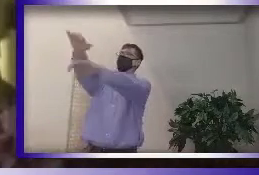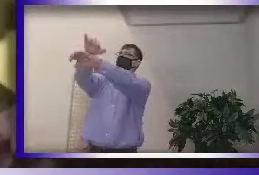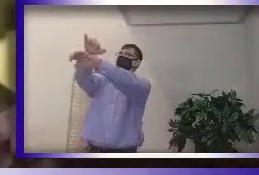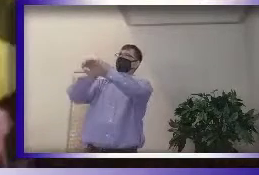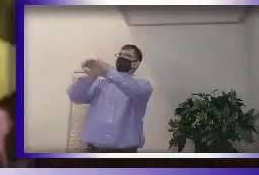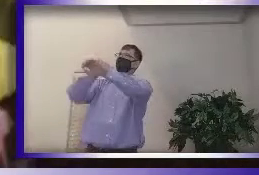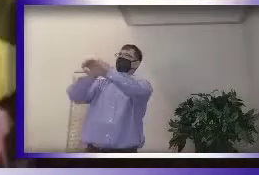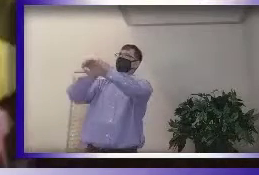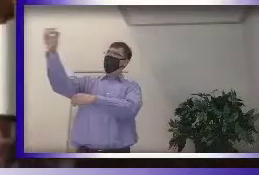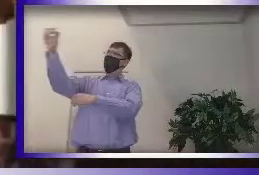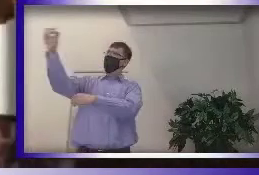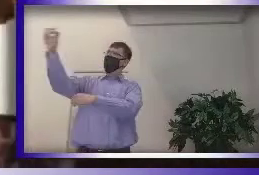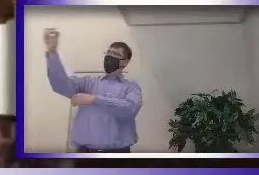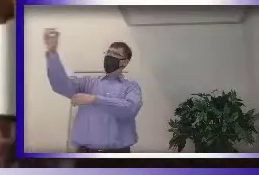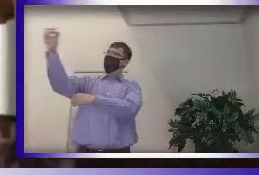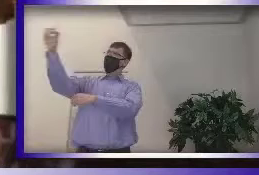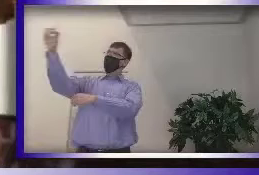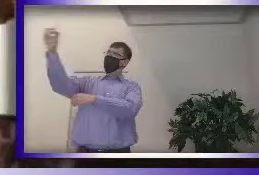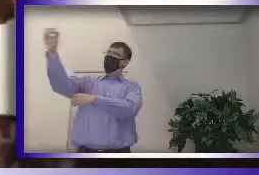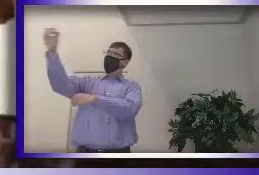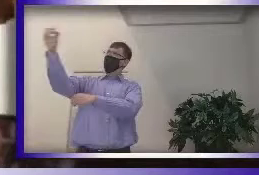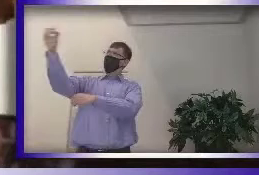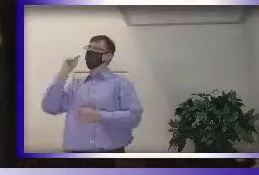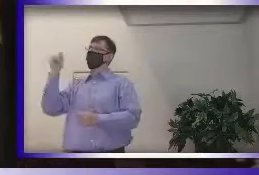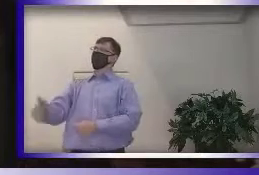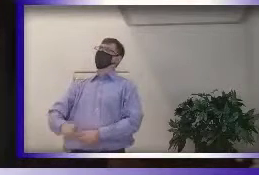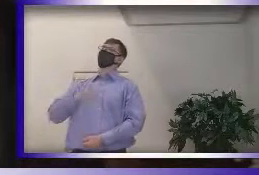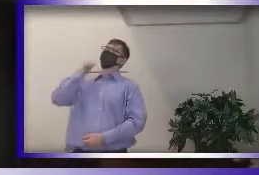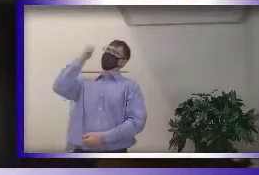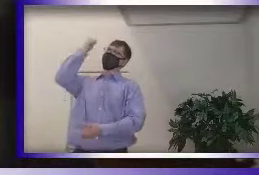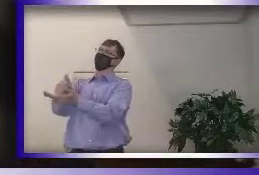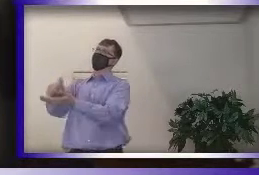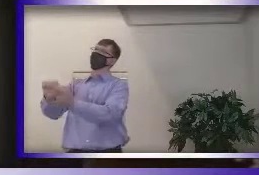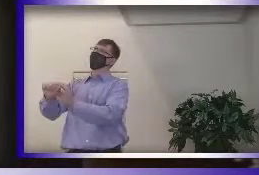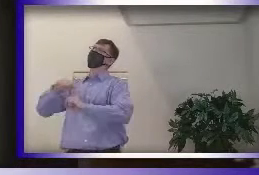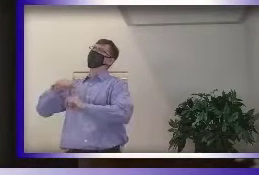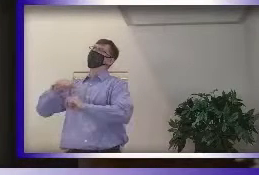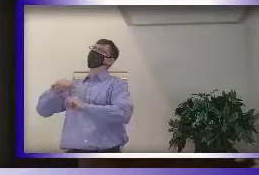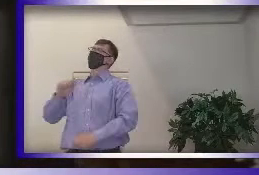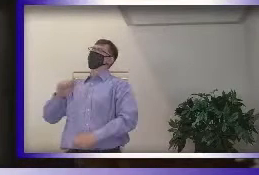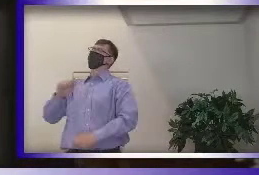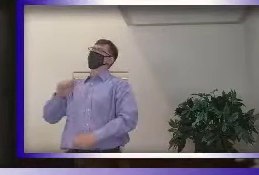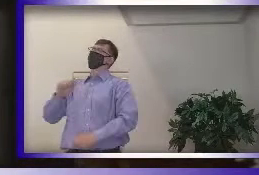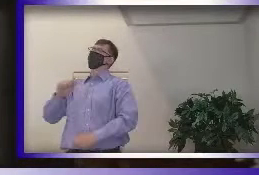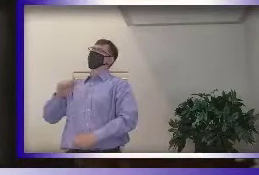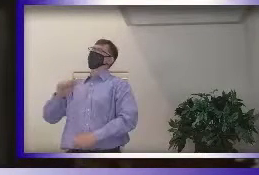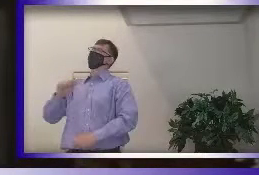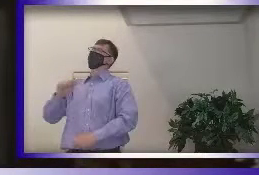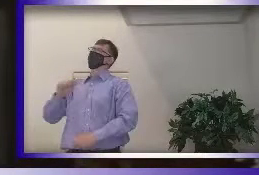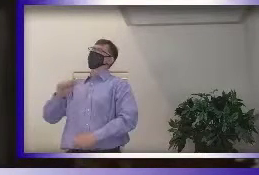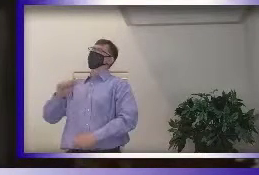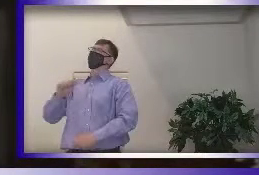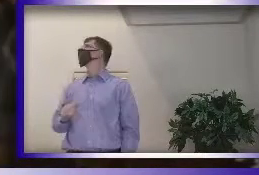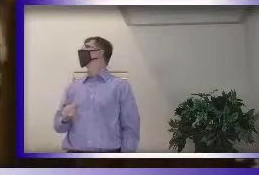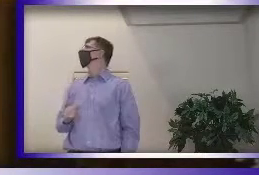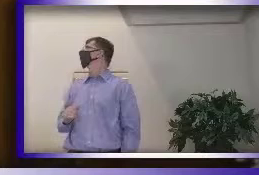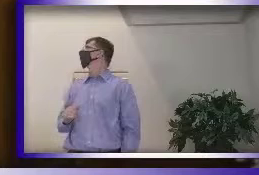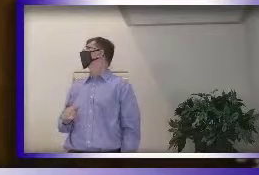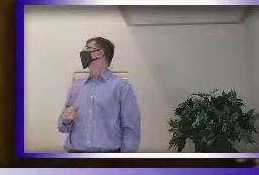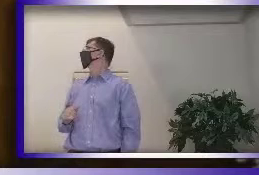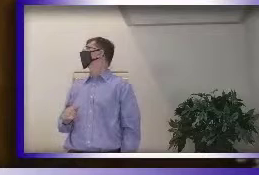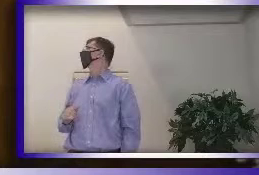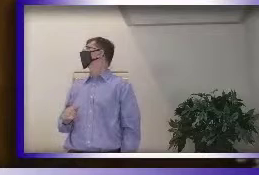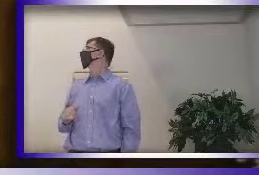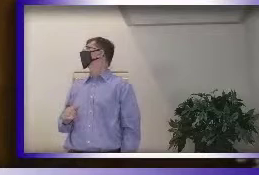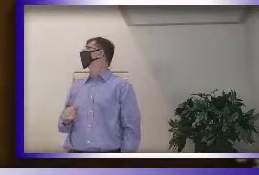And that, if you are, I haven't figured out how to make this thing stay awake for long. Luckily, I know how to